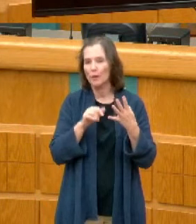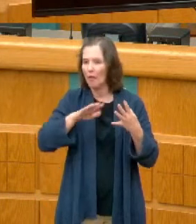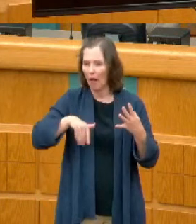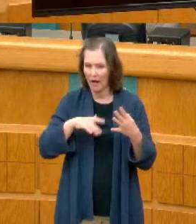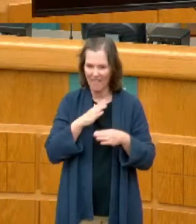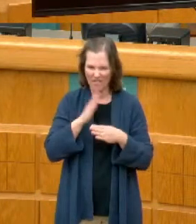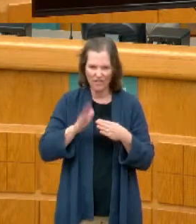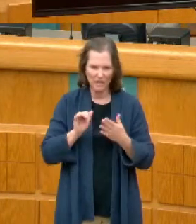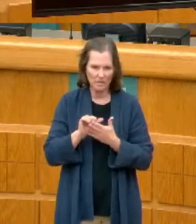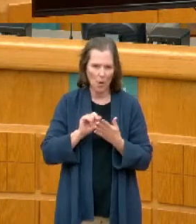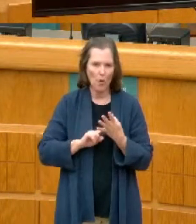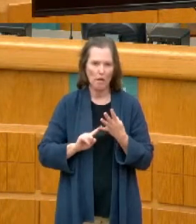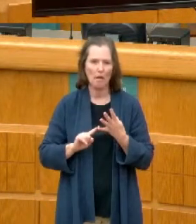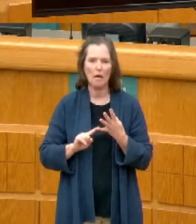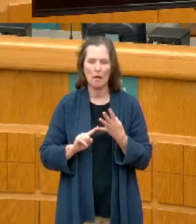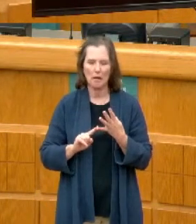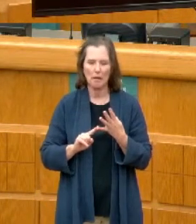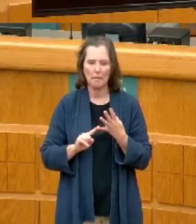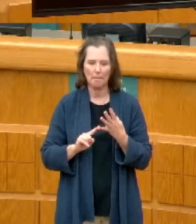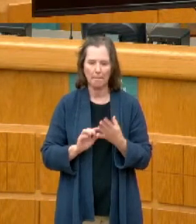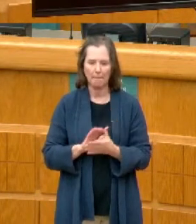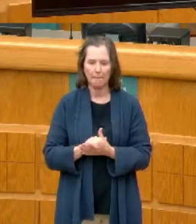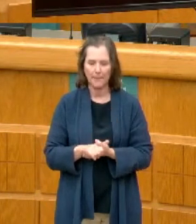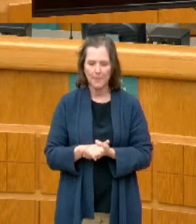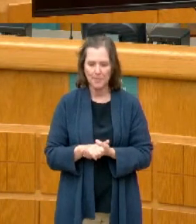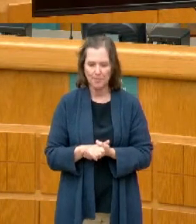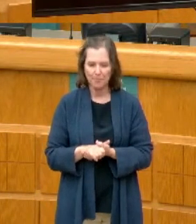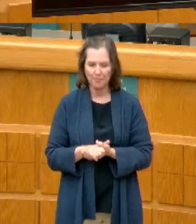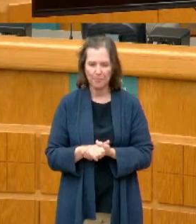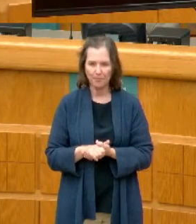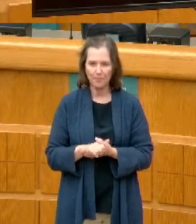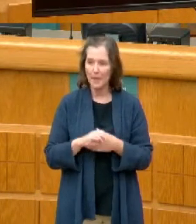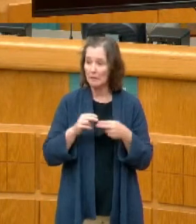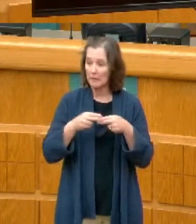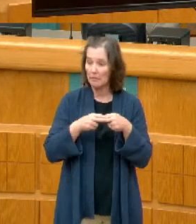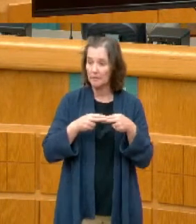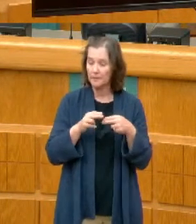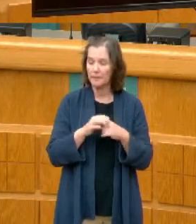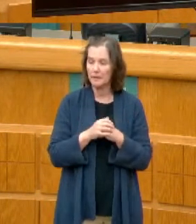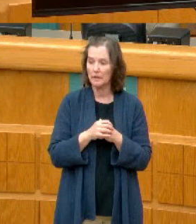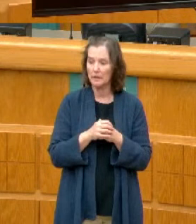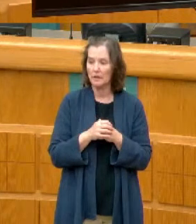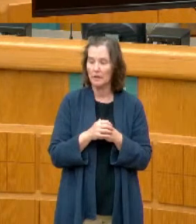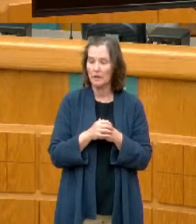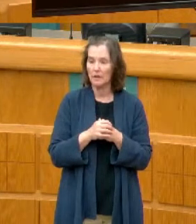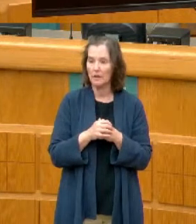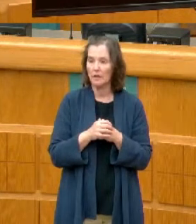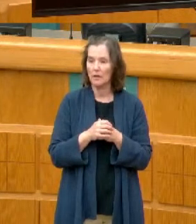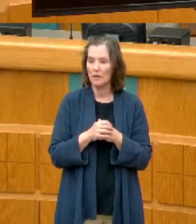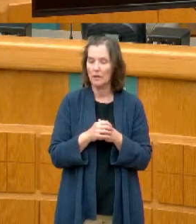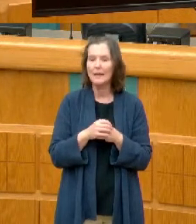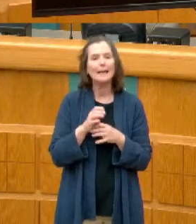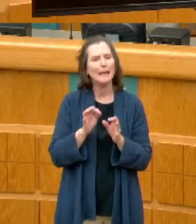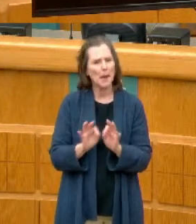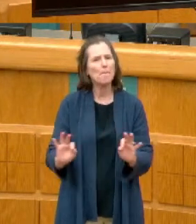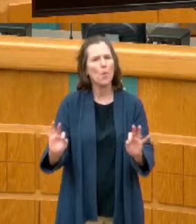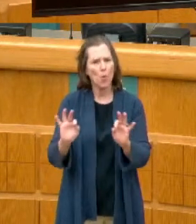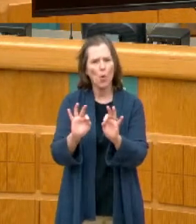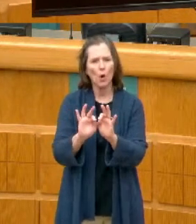to finish out the week. Next slide. The other real important